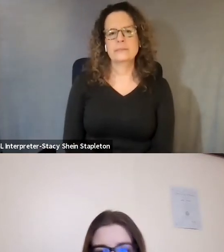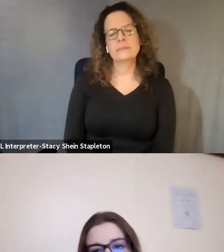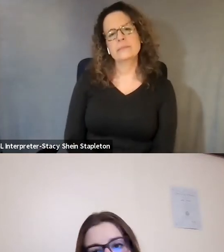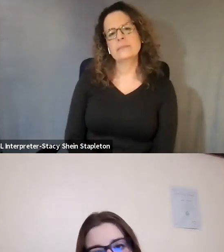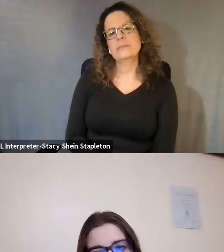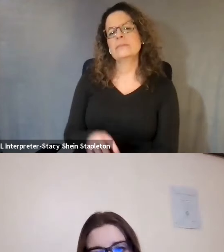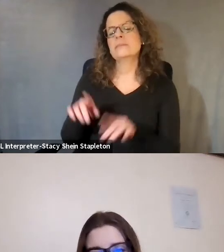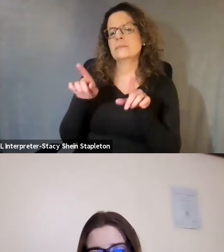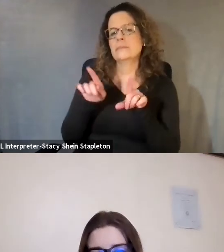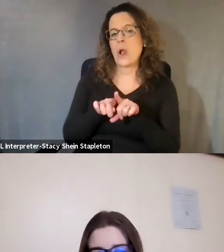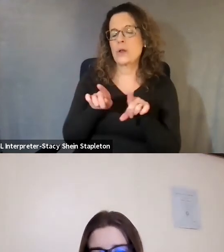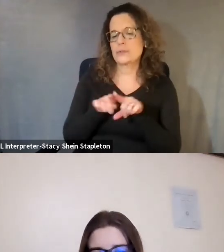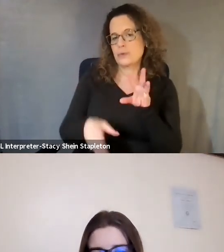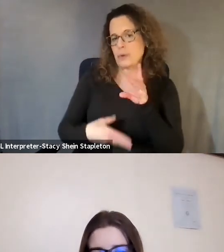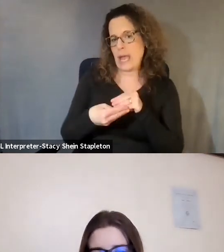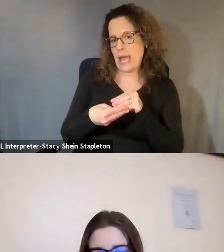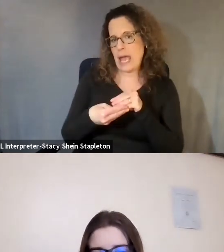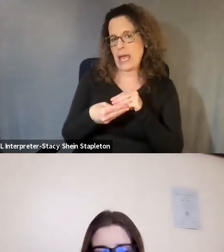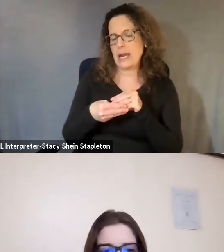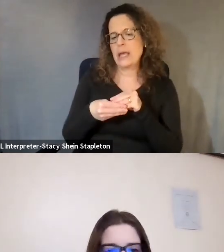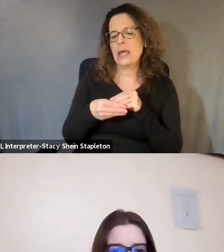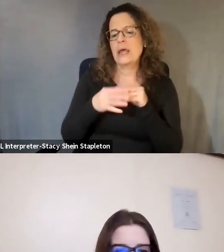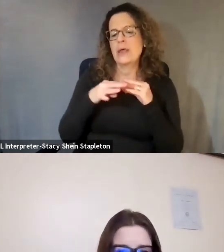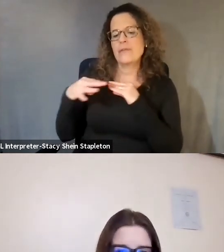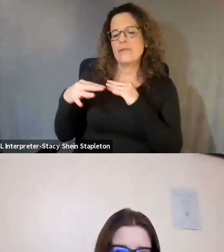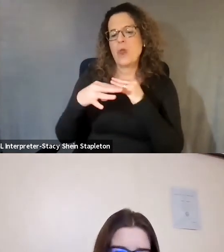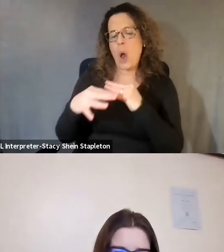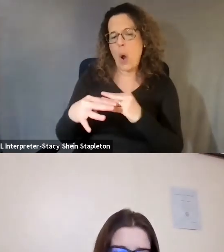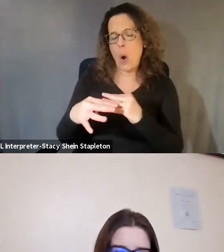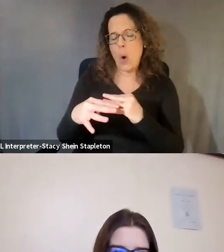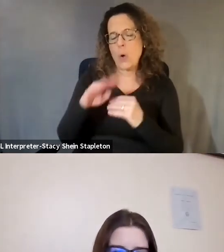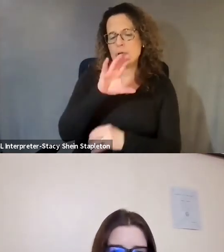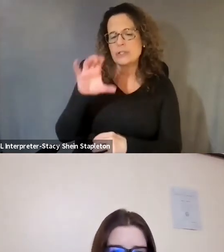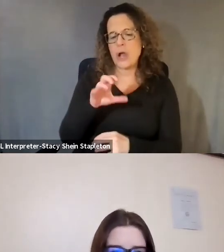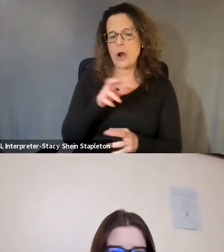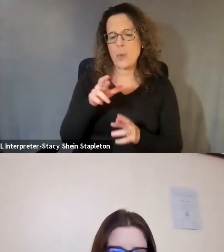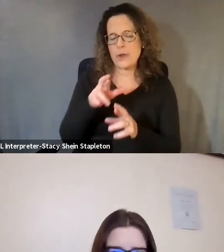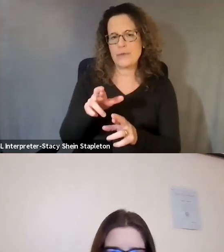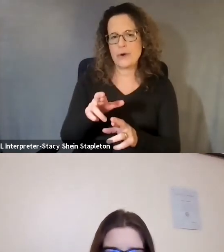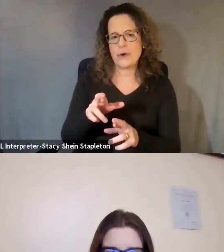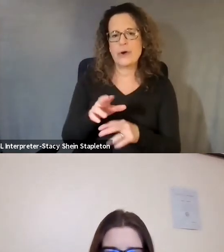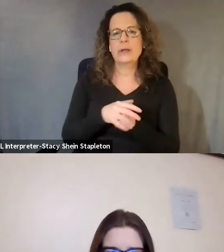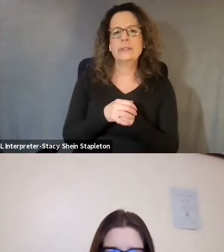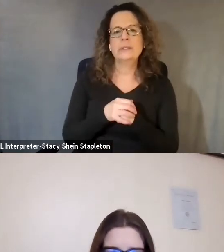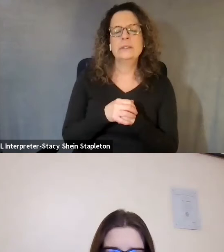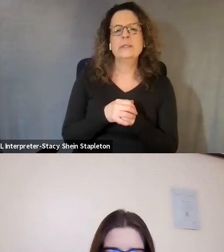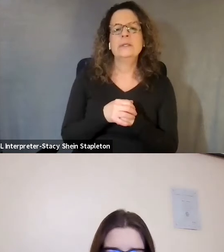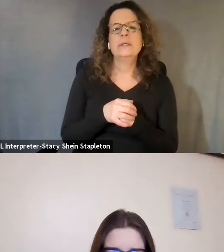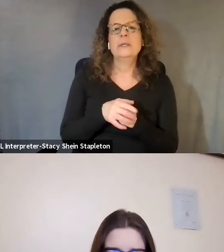In terms of the flow of the Chicago River, I also see a related question here